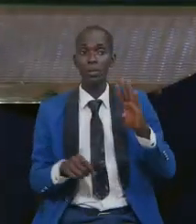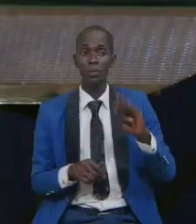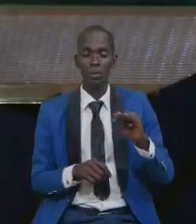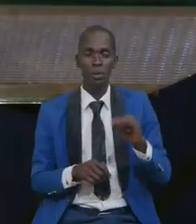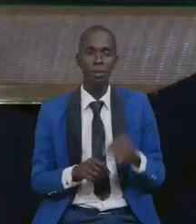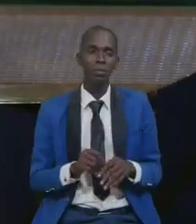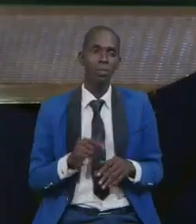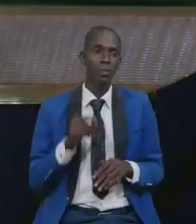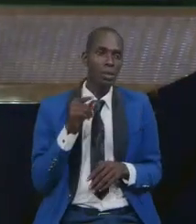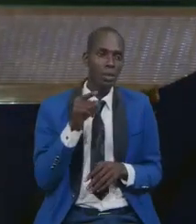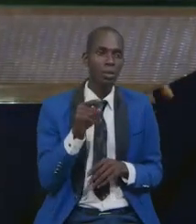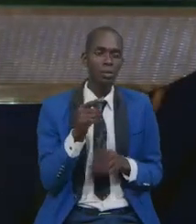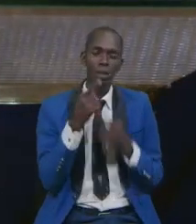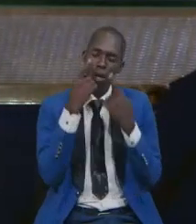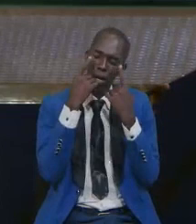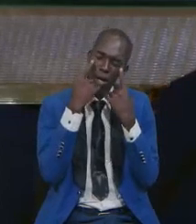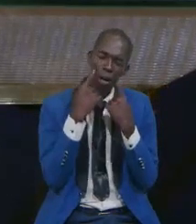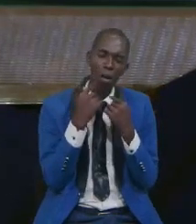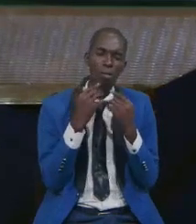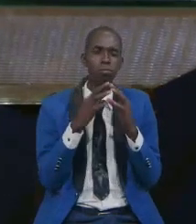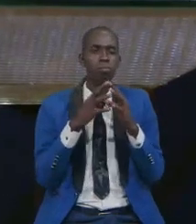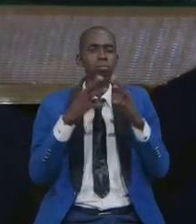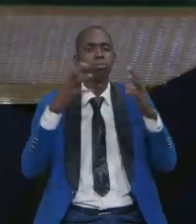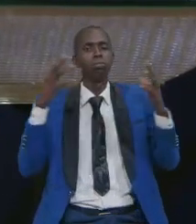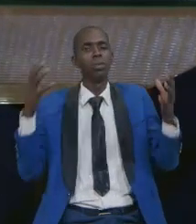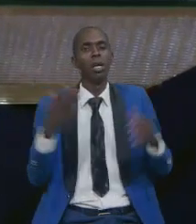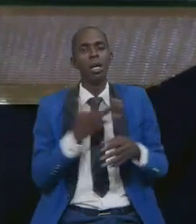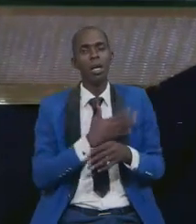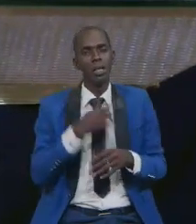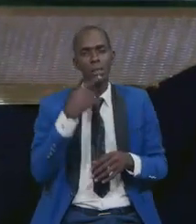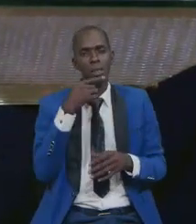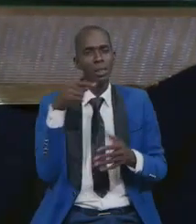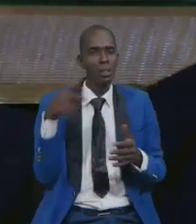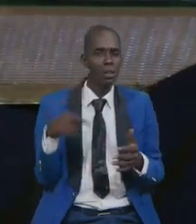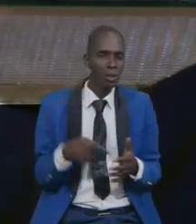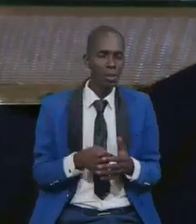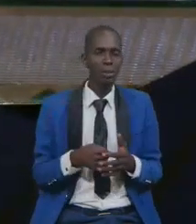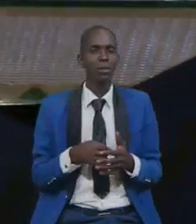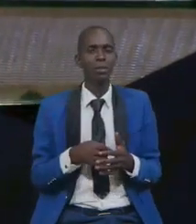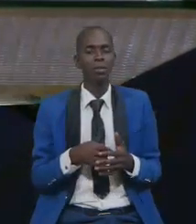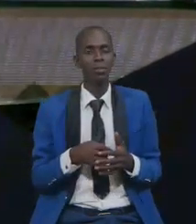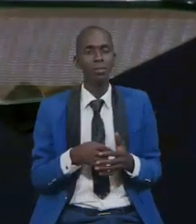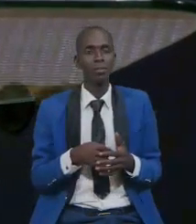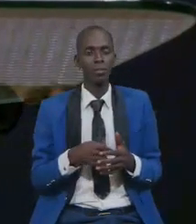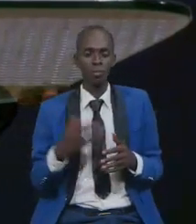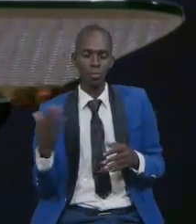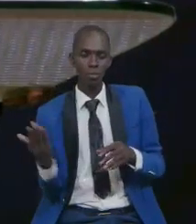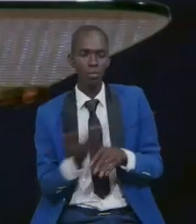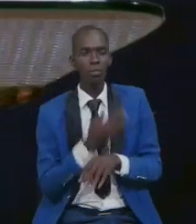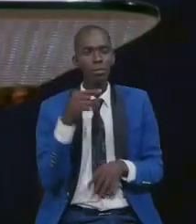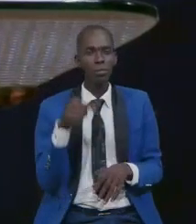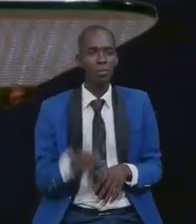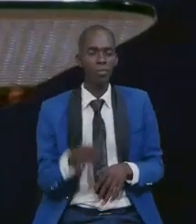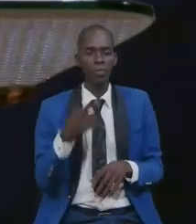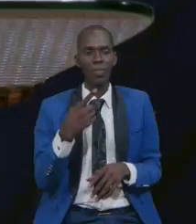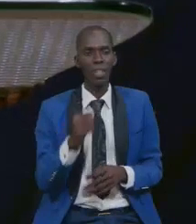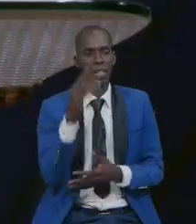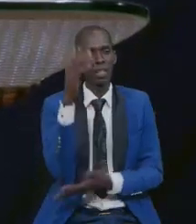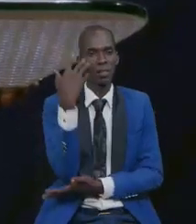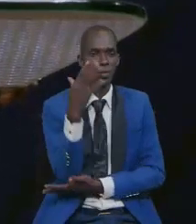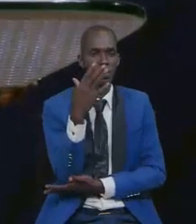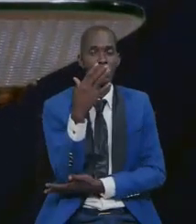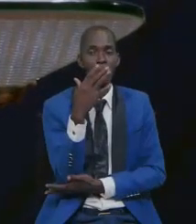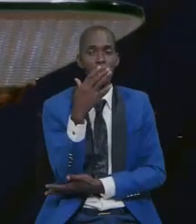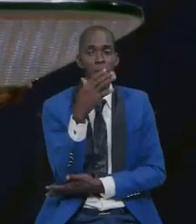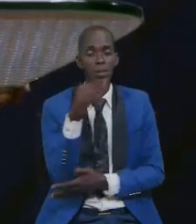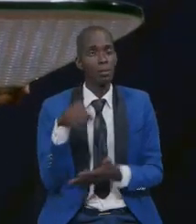cried out loud and said, thus and said thus, heal down, cut down the tree. This